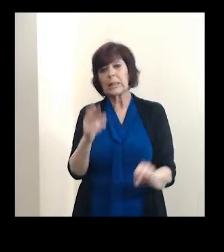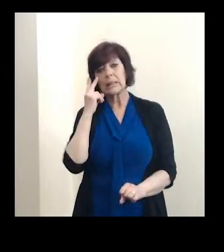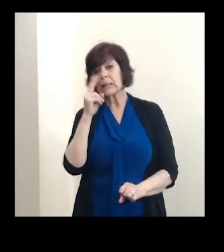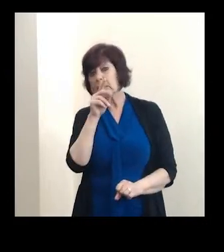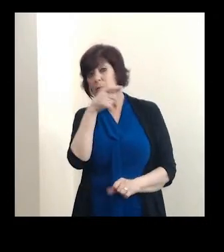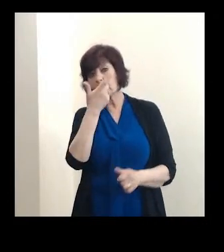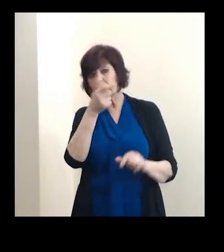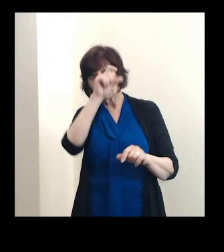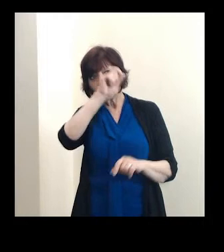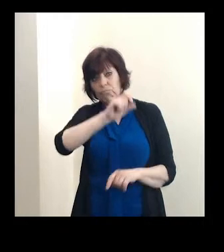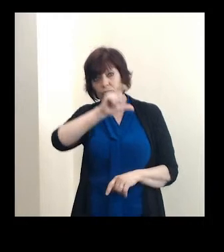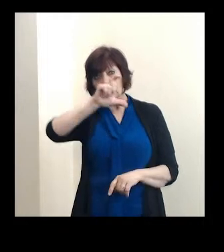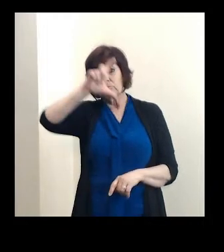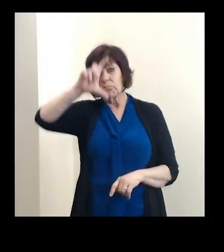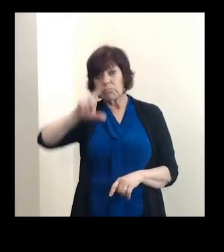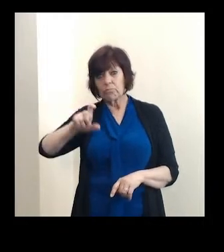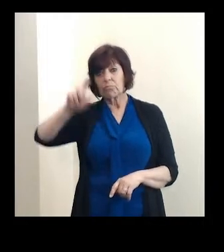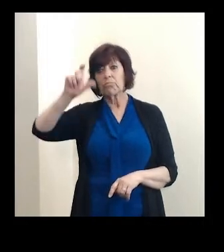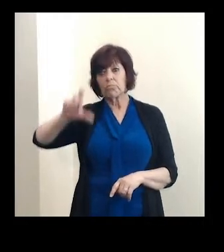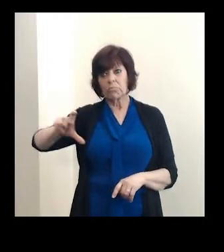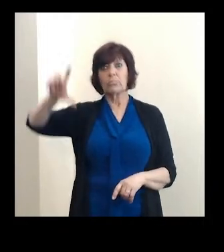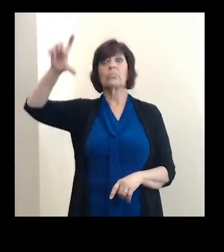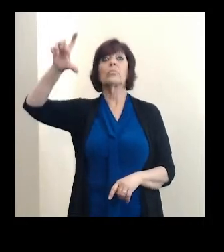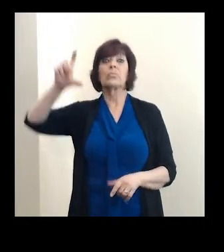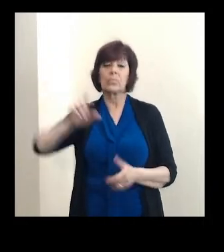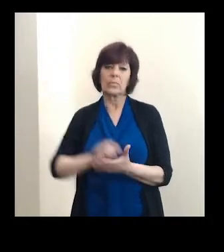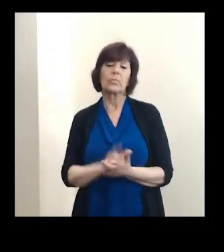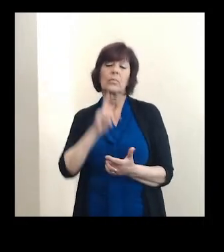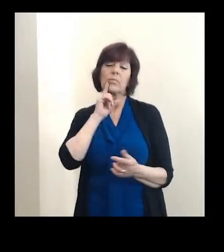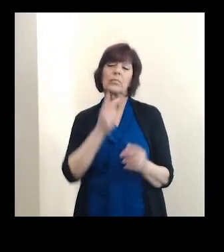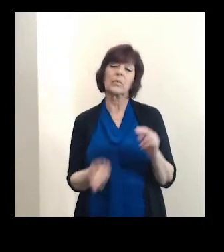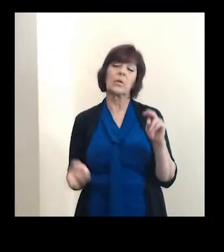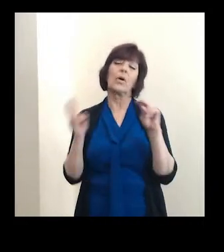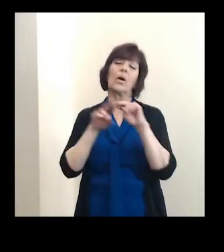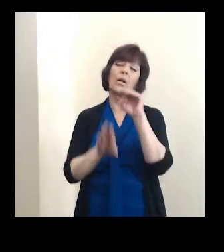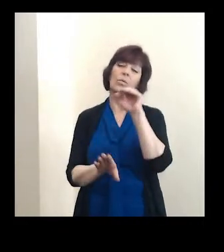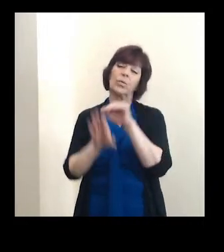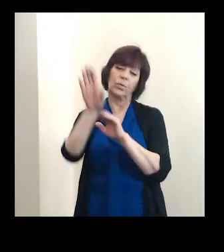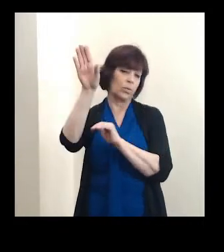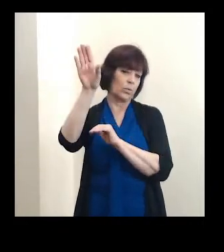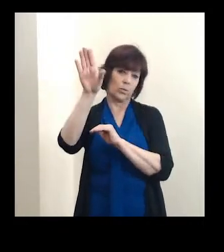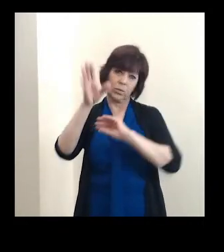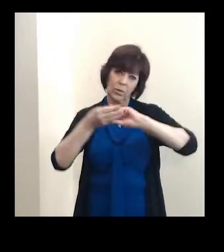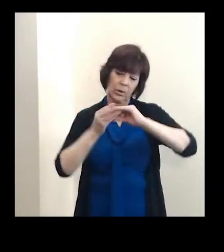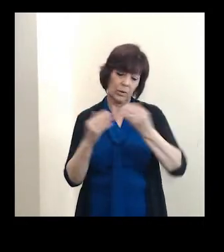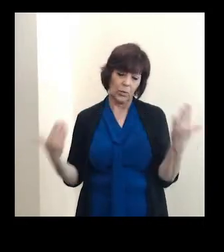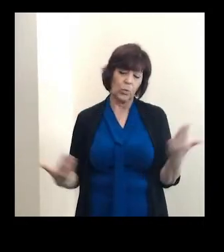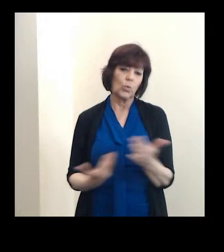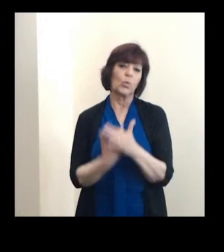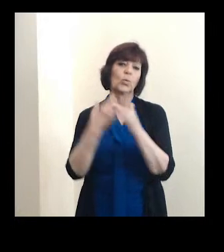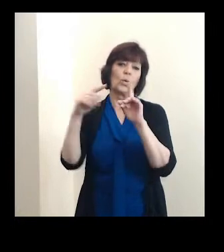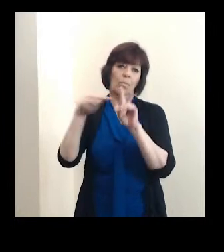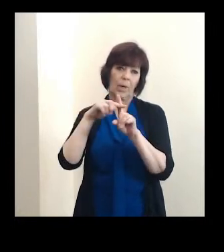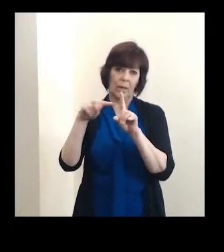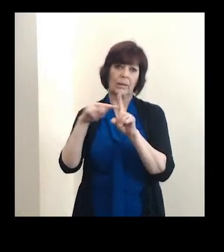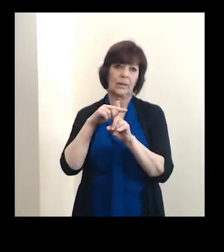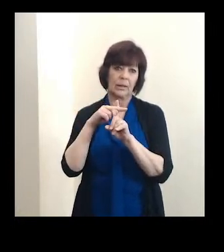chart, it has really increased in the number of new